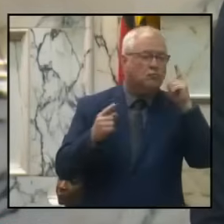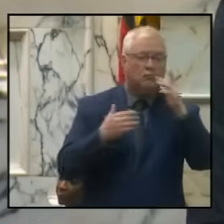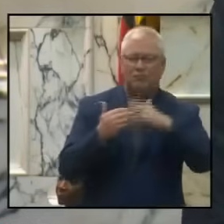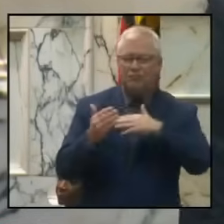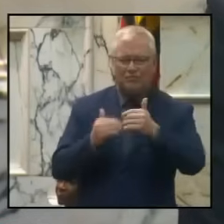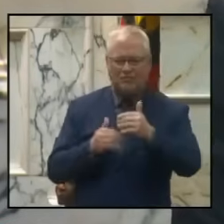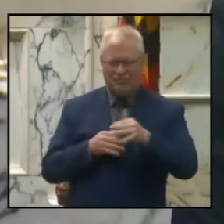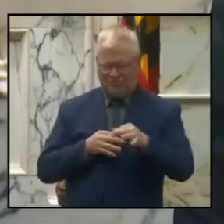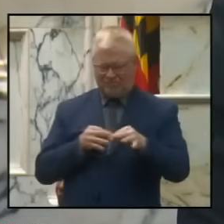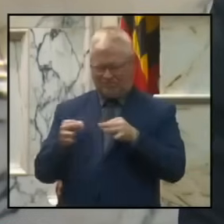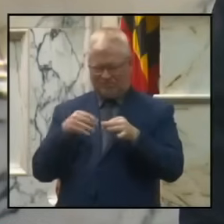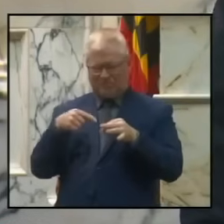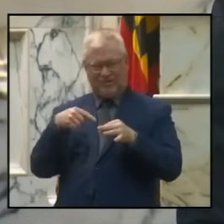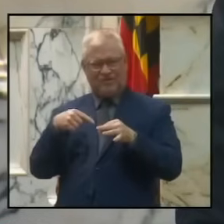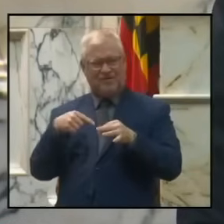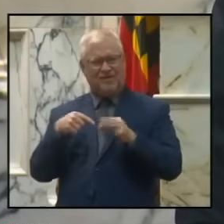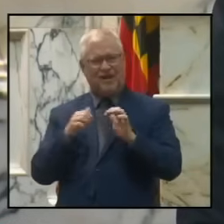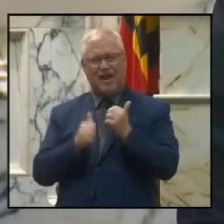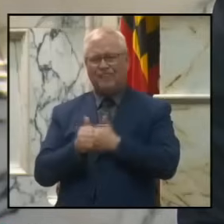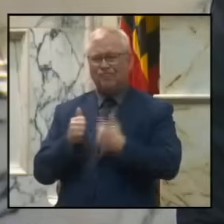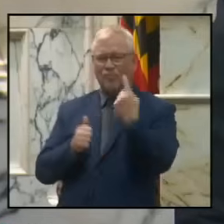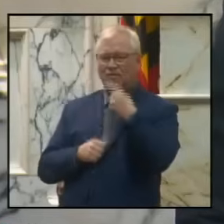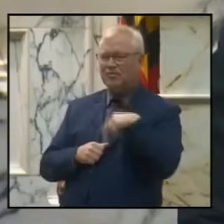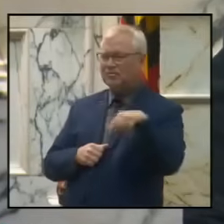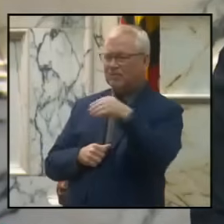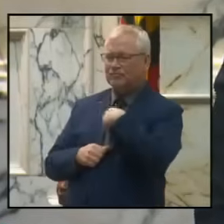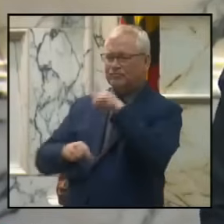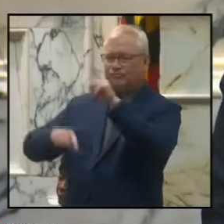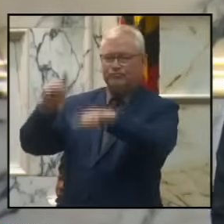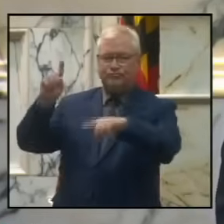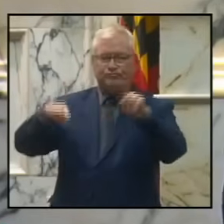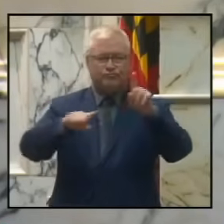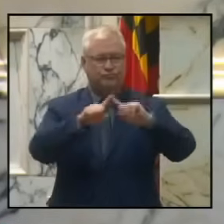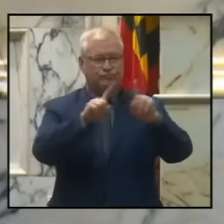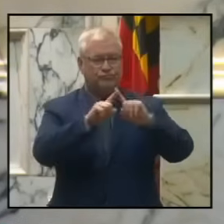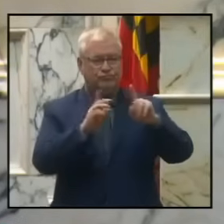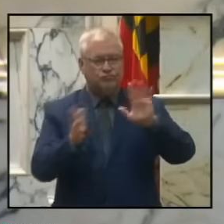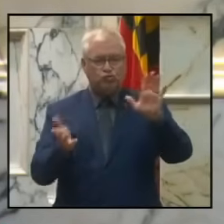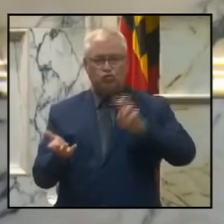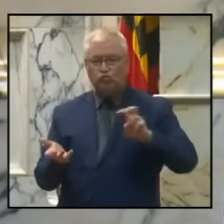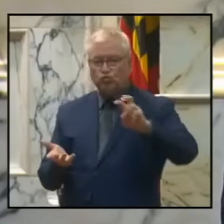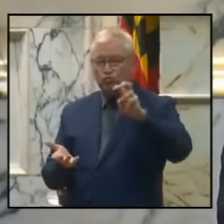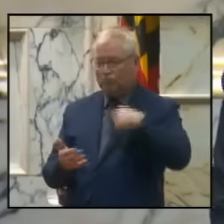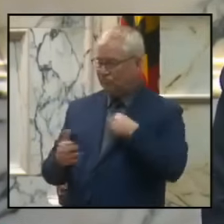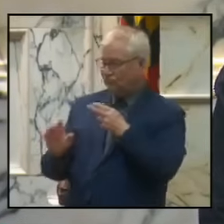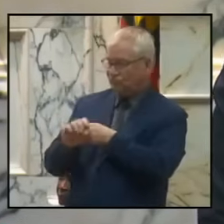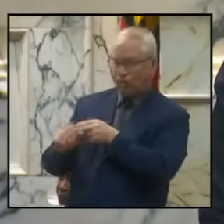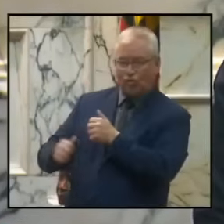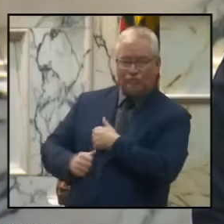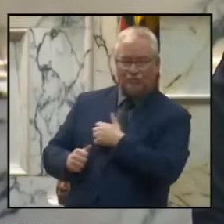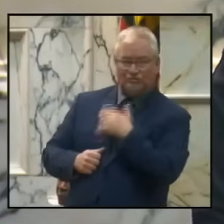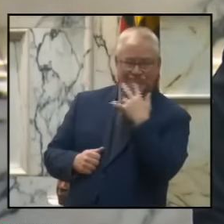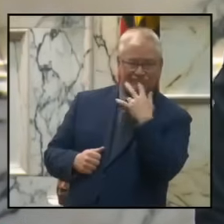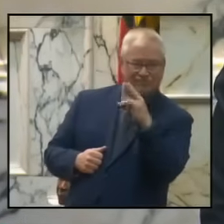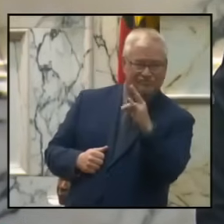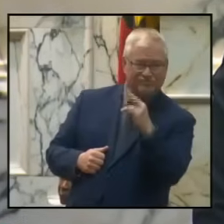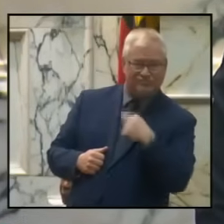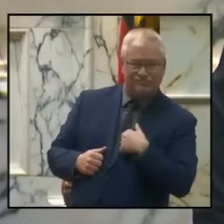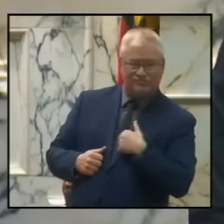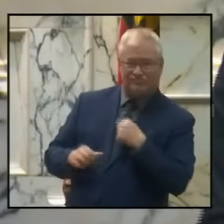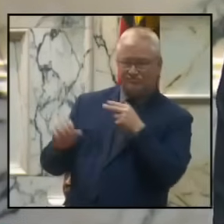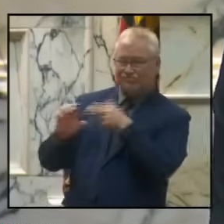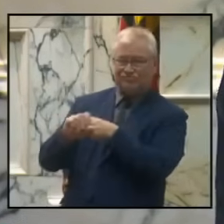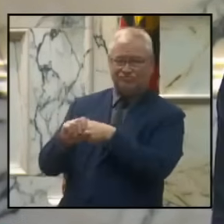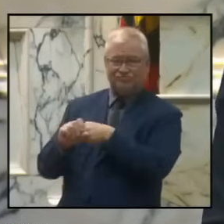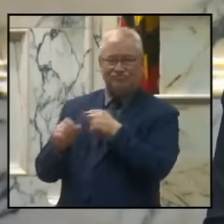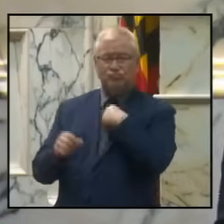Everybody's going to have a different journey. I joined the Army when I was 17 years old. I went to a 2-year college.